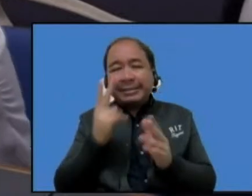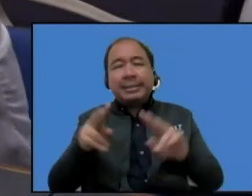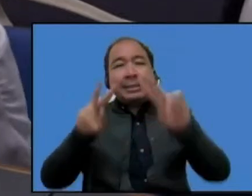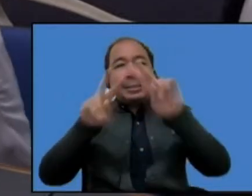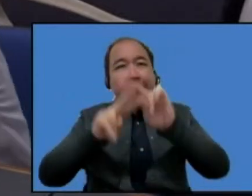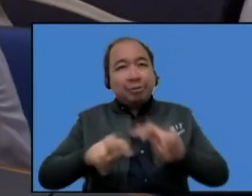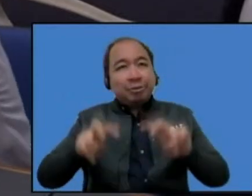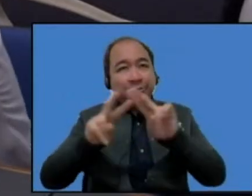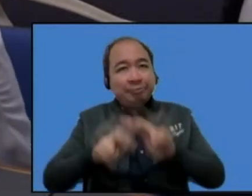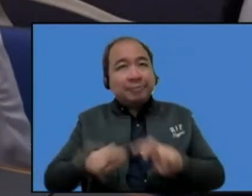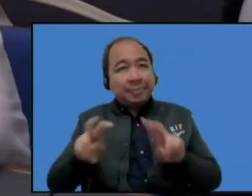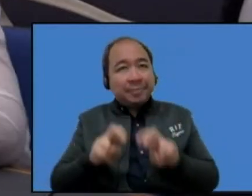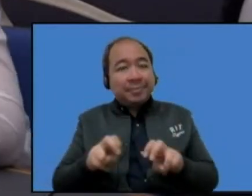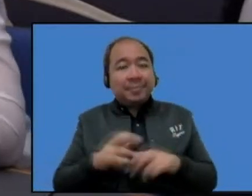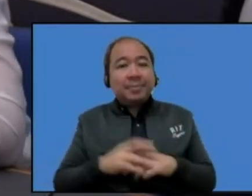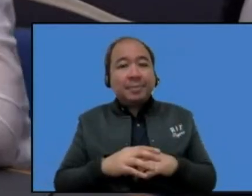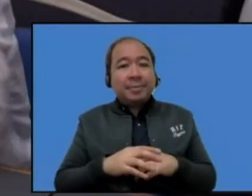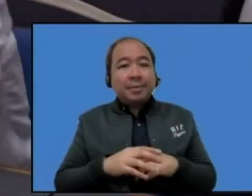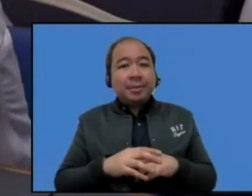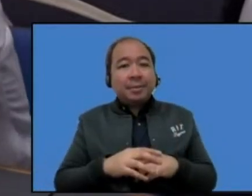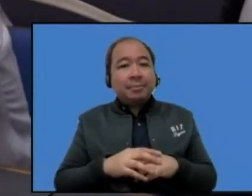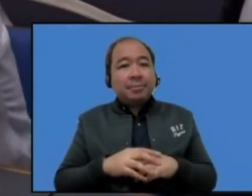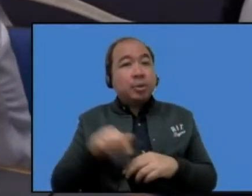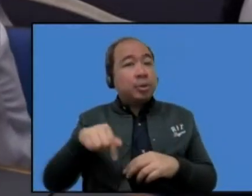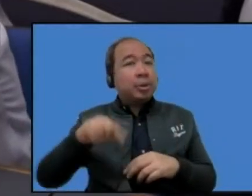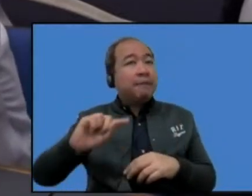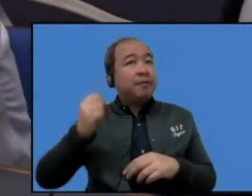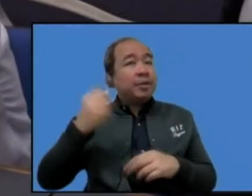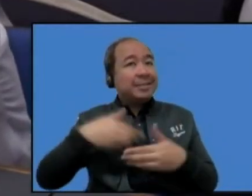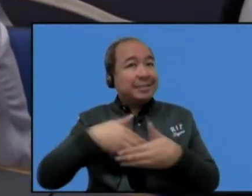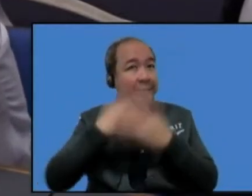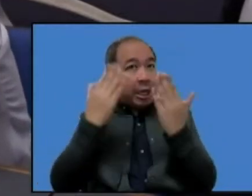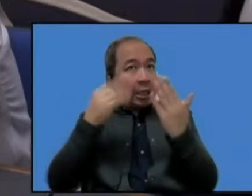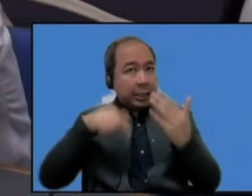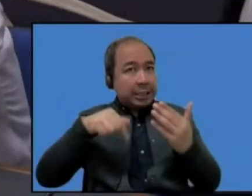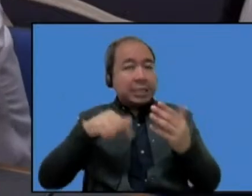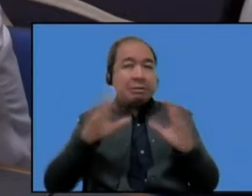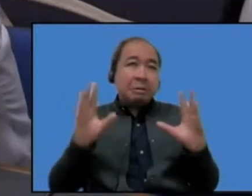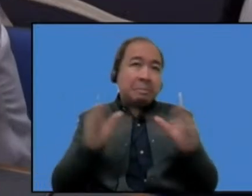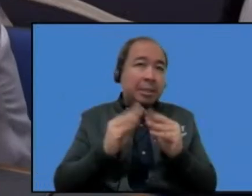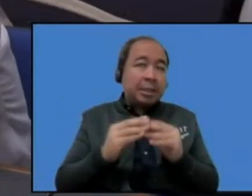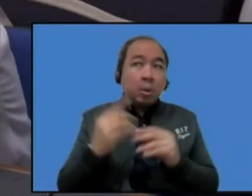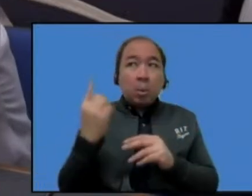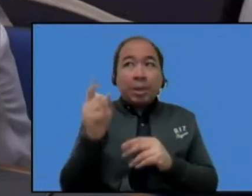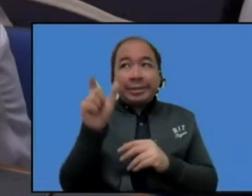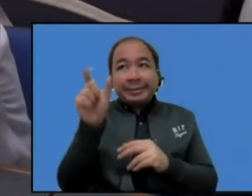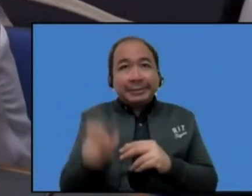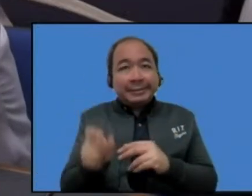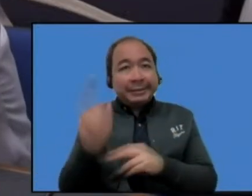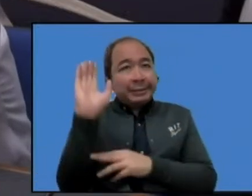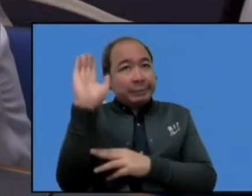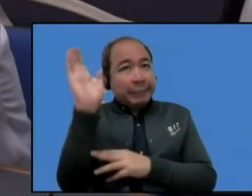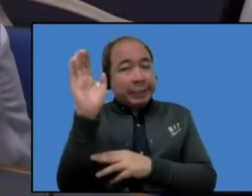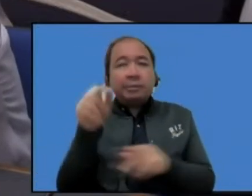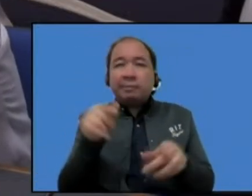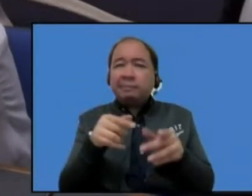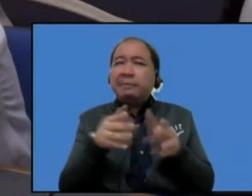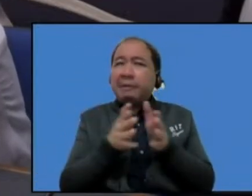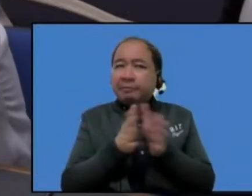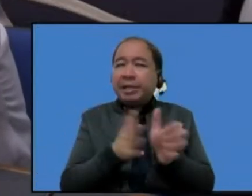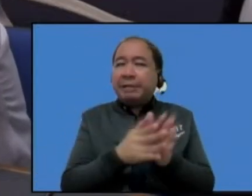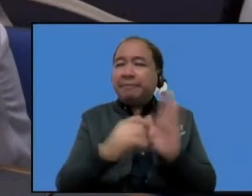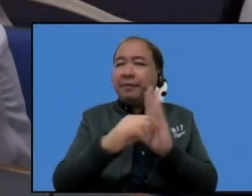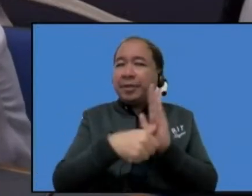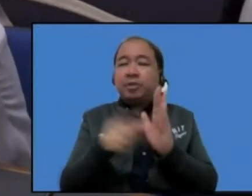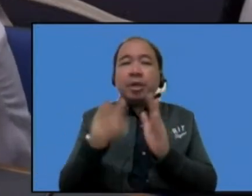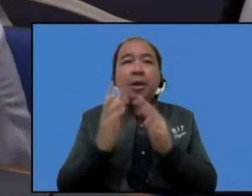in the first day of our review here, one of the speakers did already point out that migrants